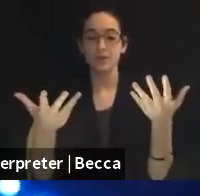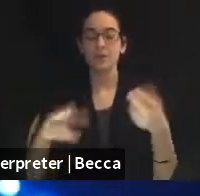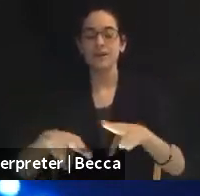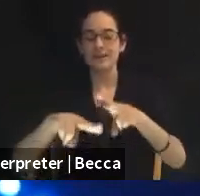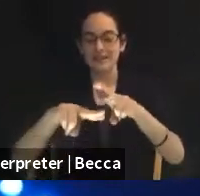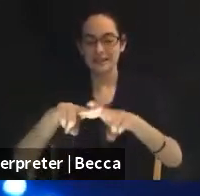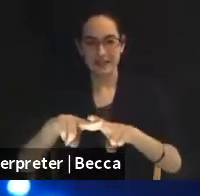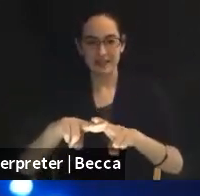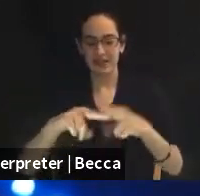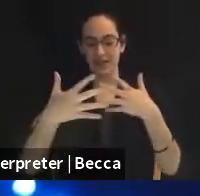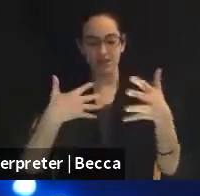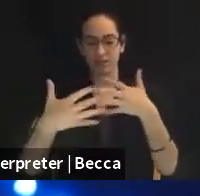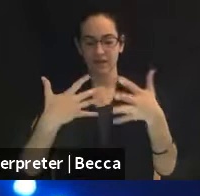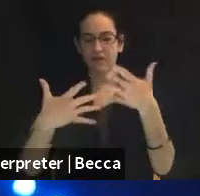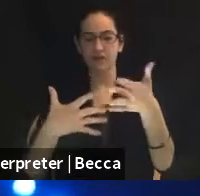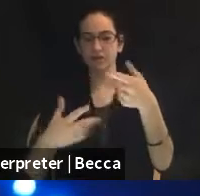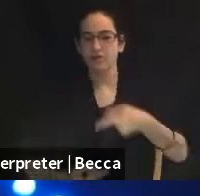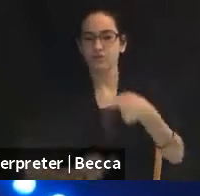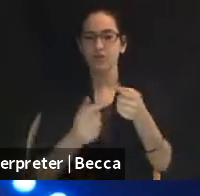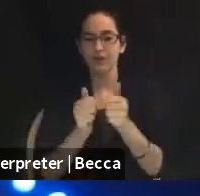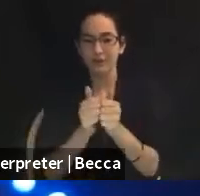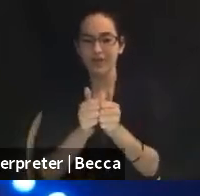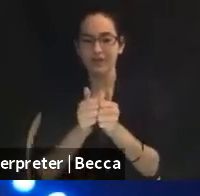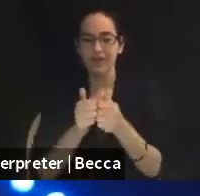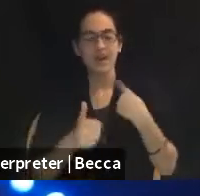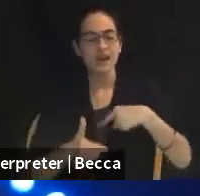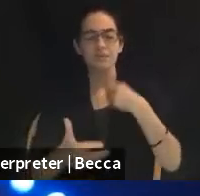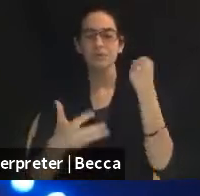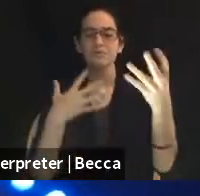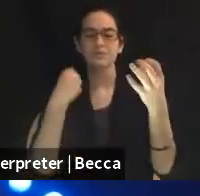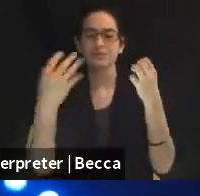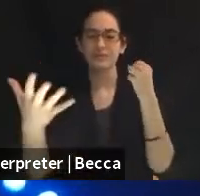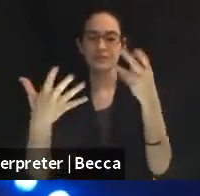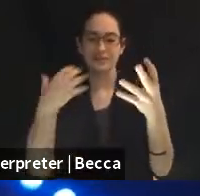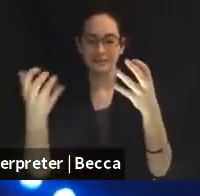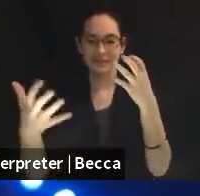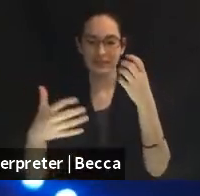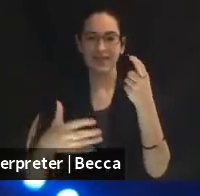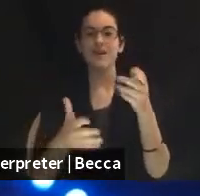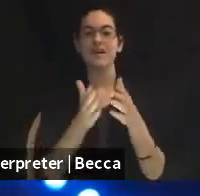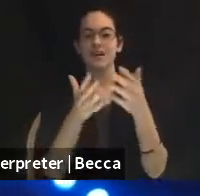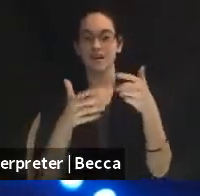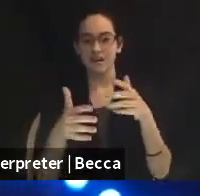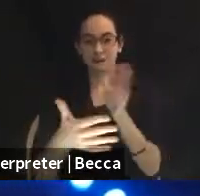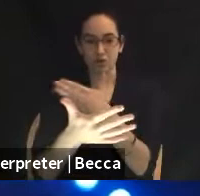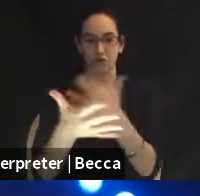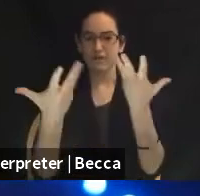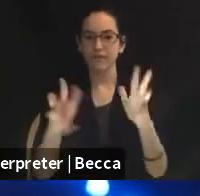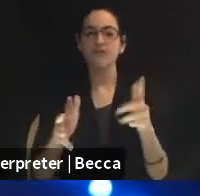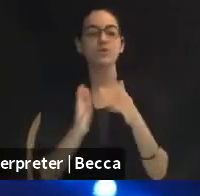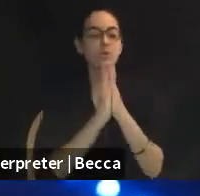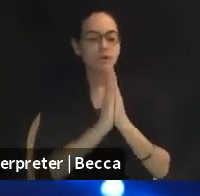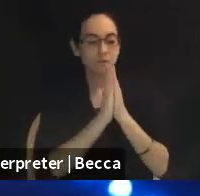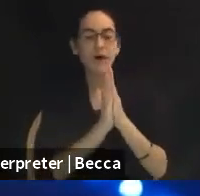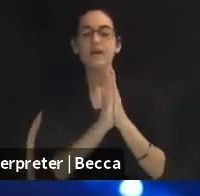are going through and allow us to sing over you. And then we're gonna pray and we're gonna move on. But we love